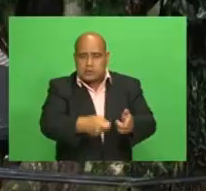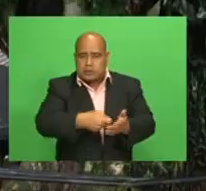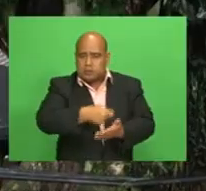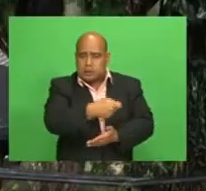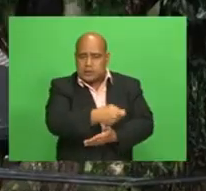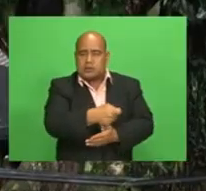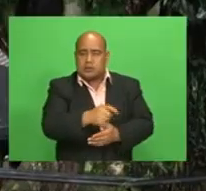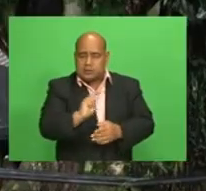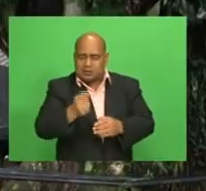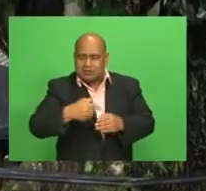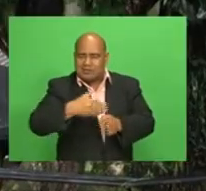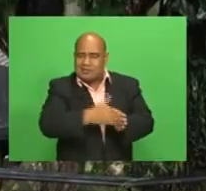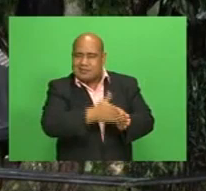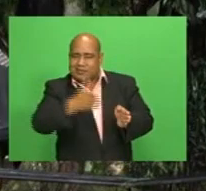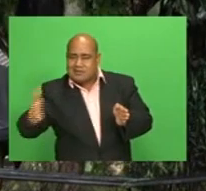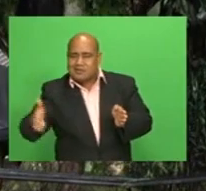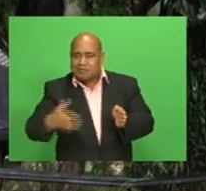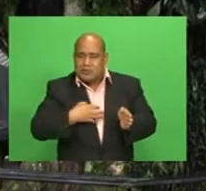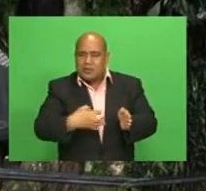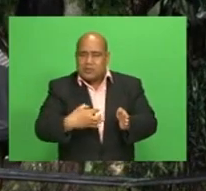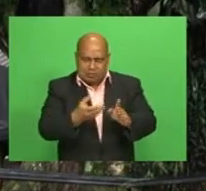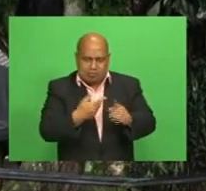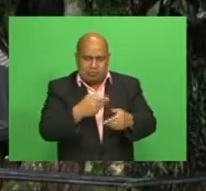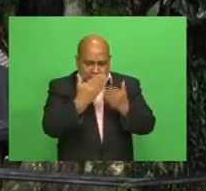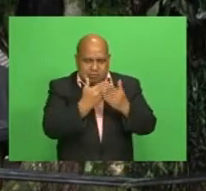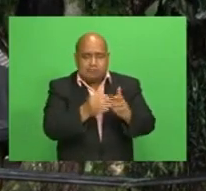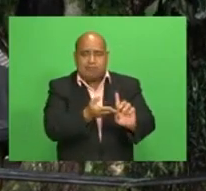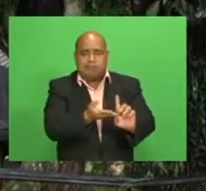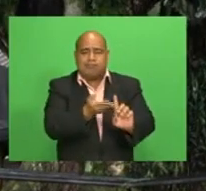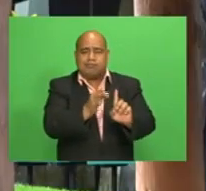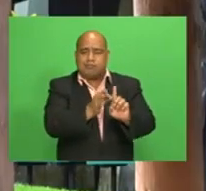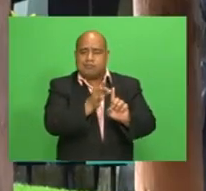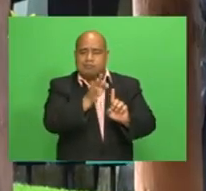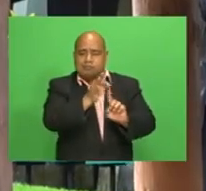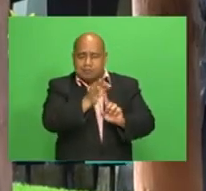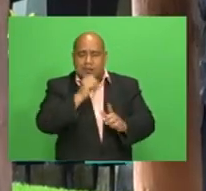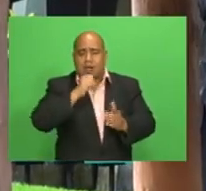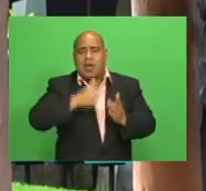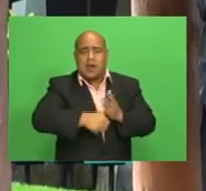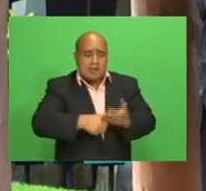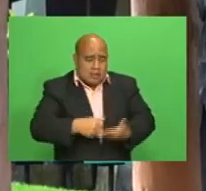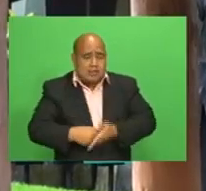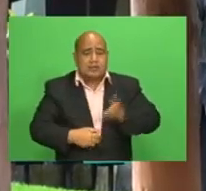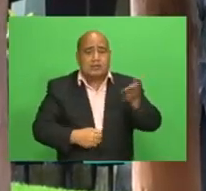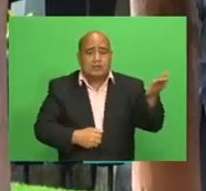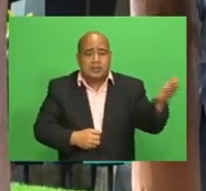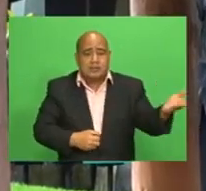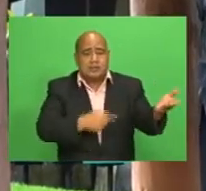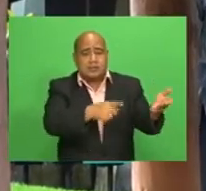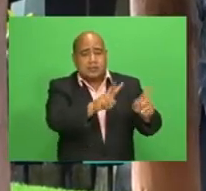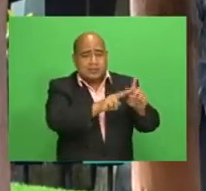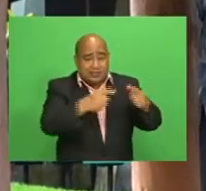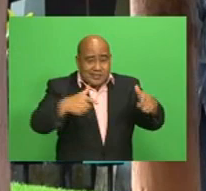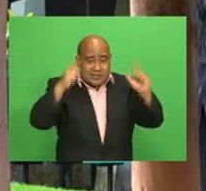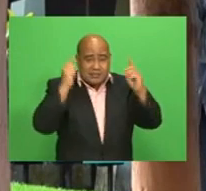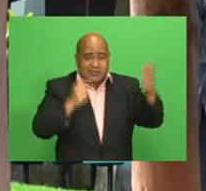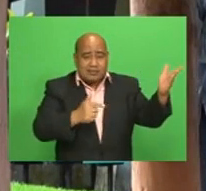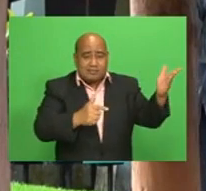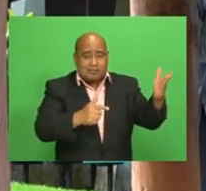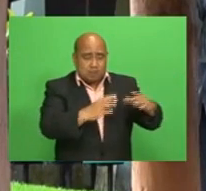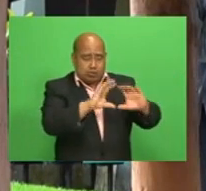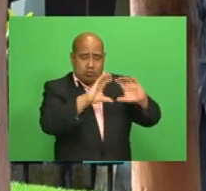our future. Meanwhile, in a letter sent to the Pro-Chancellor, Deputy Pro-Chancellor and Chair Audit and Risk Committee yesterday, the